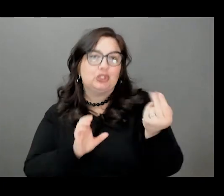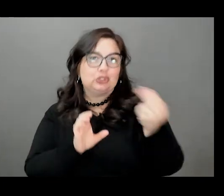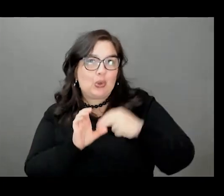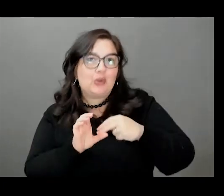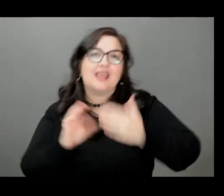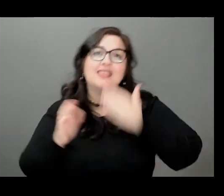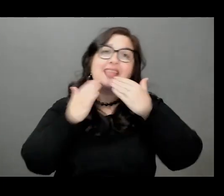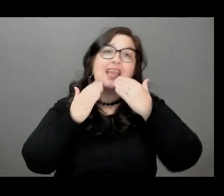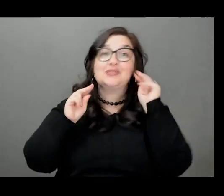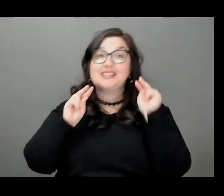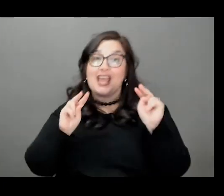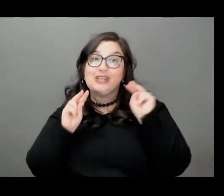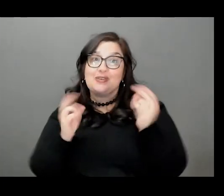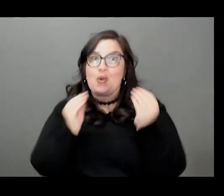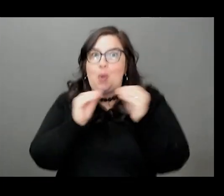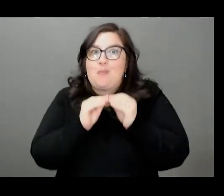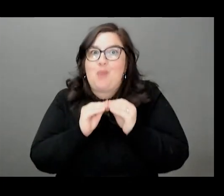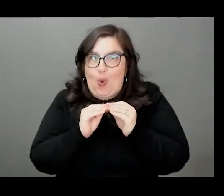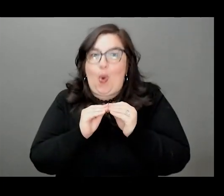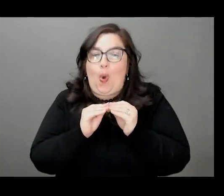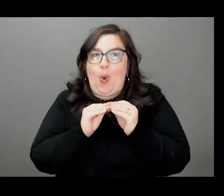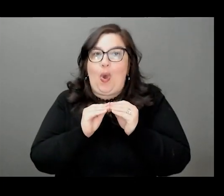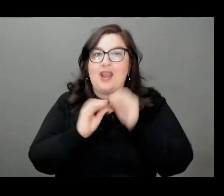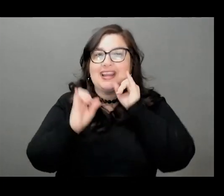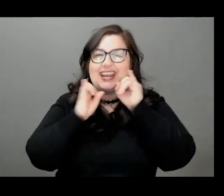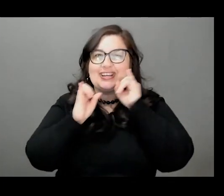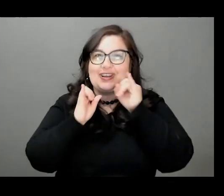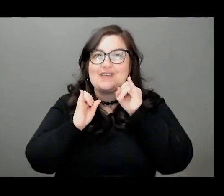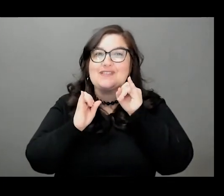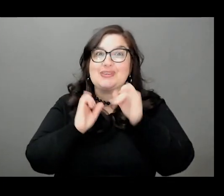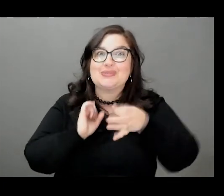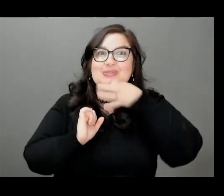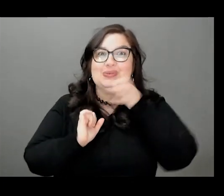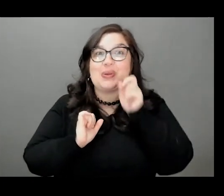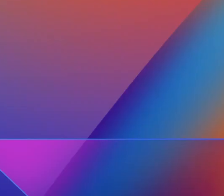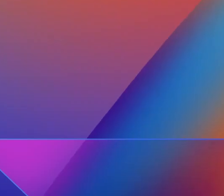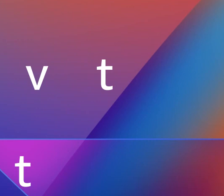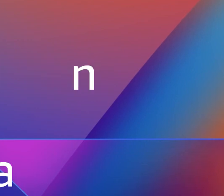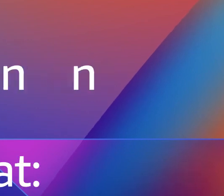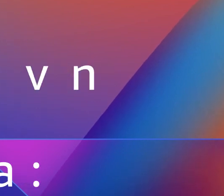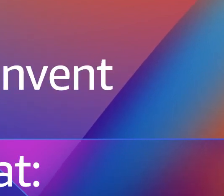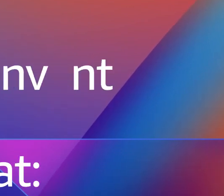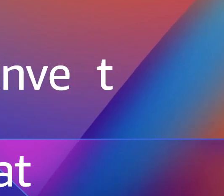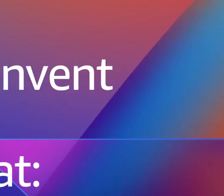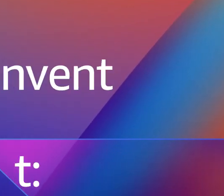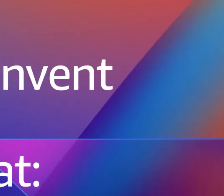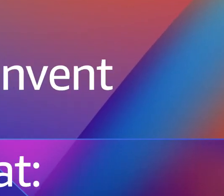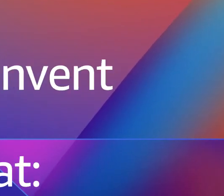Thanks, Manish, for joining us, giving us an overview. And folks, stay tuned for more.